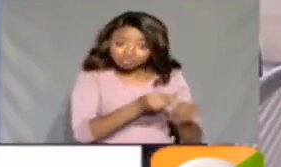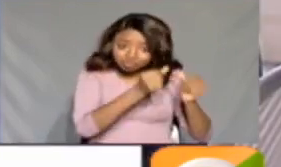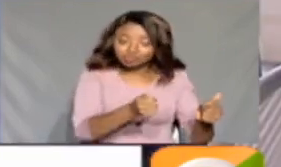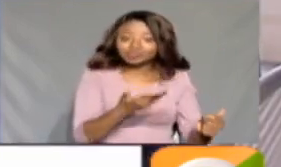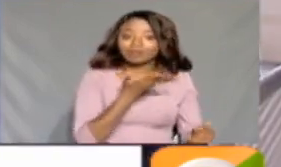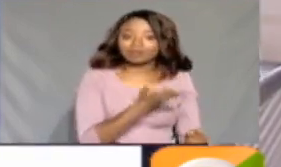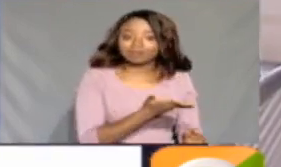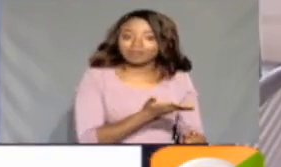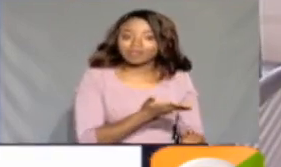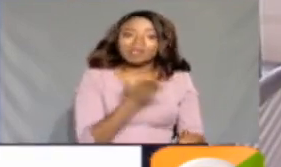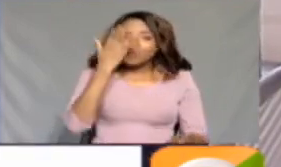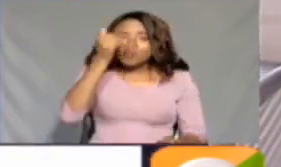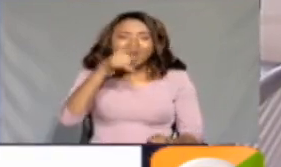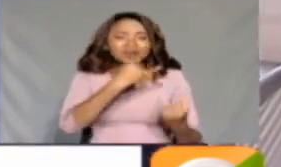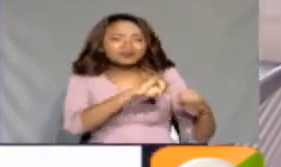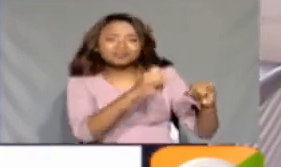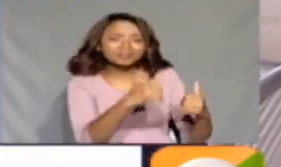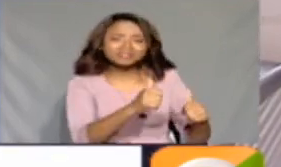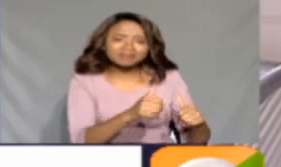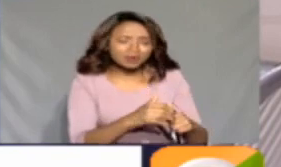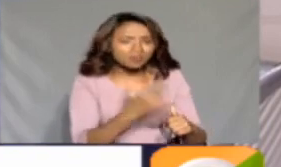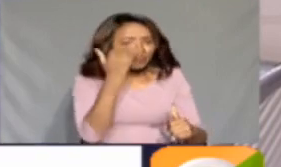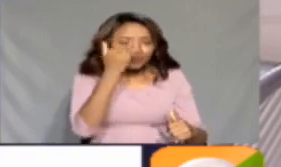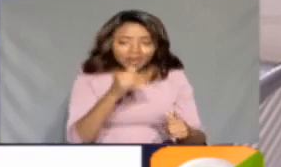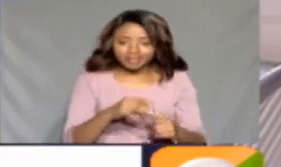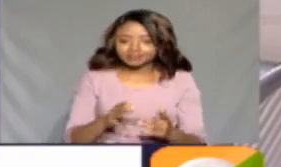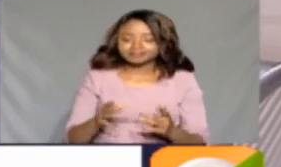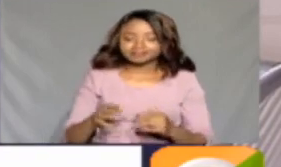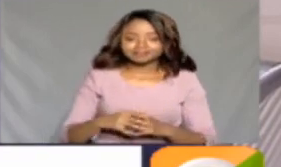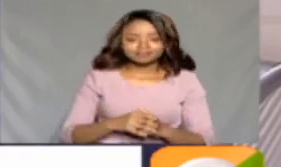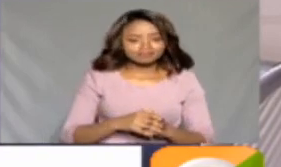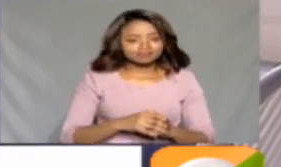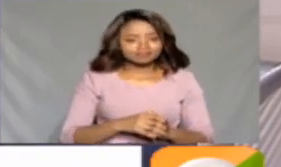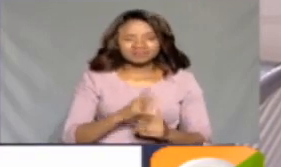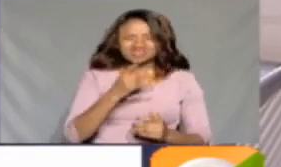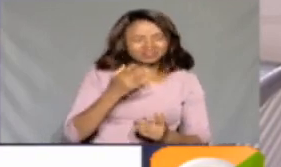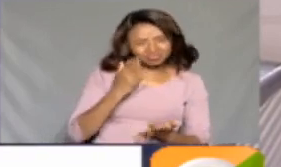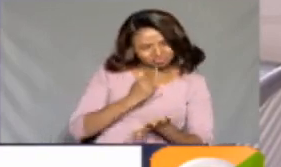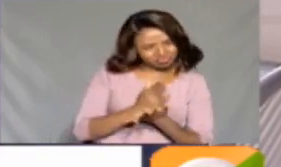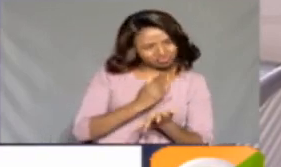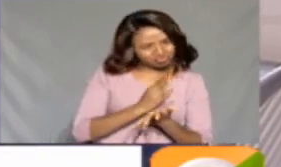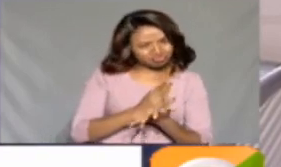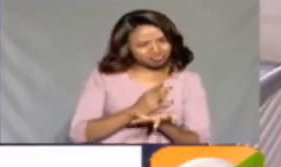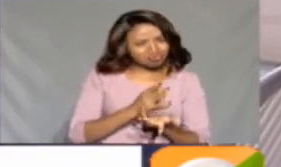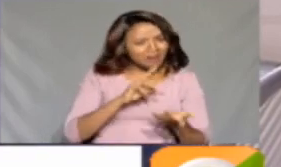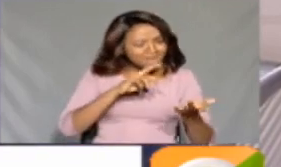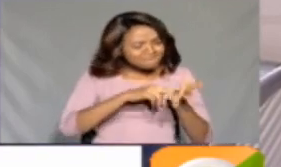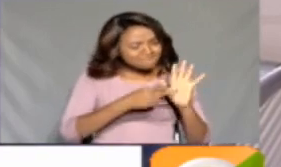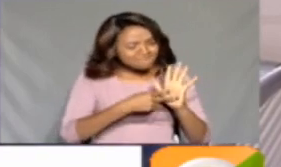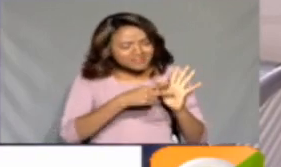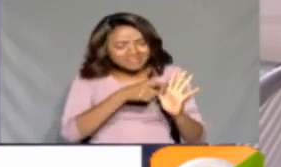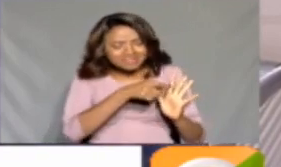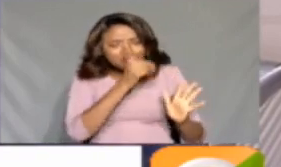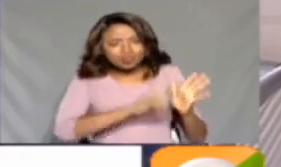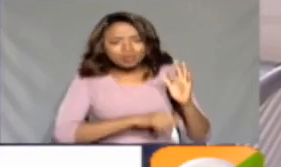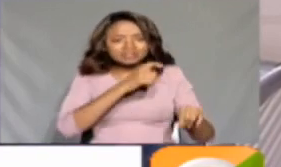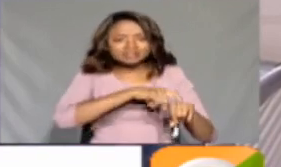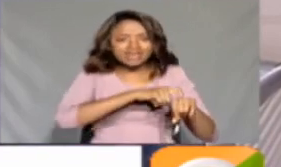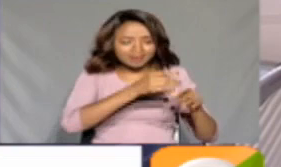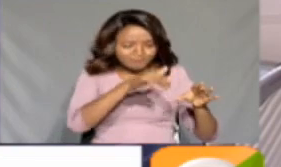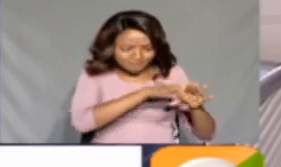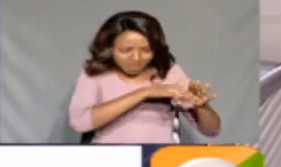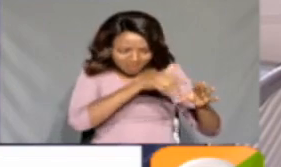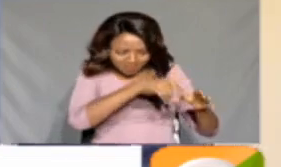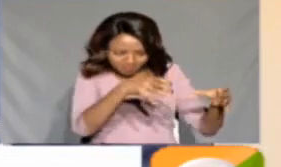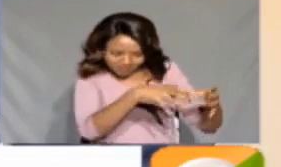it. We haven't. Because I don't understand what is so difficult to understand if somebody... What is there to understand in supporting a member, somebody who's not from your party? I can